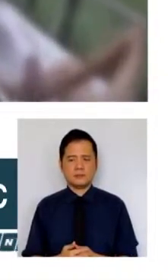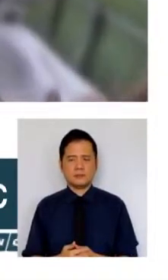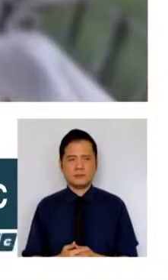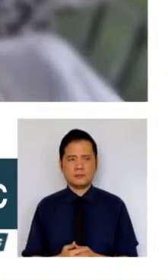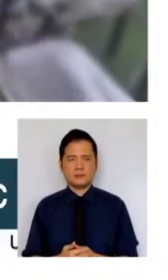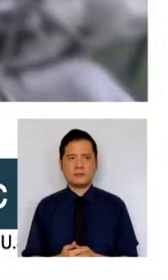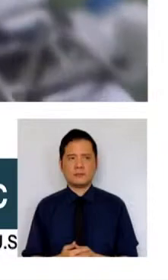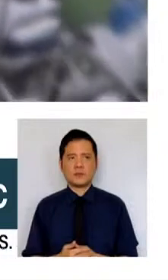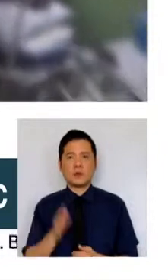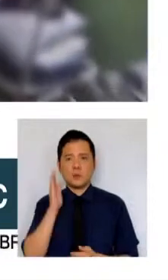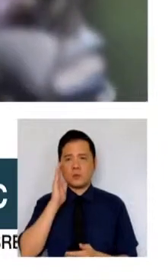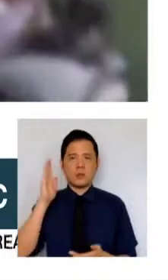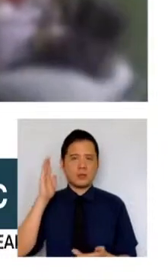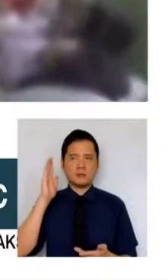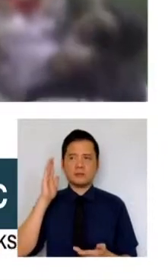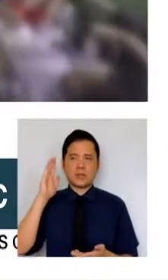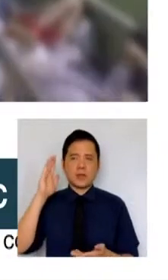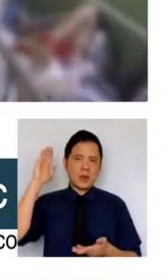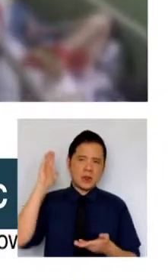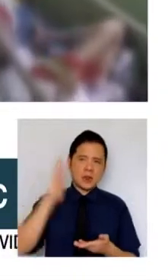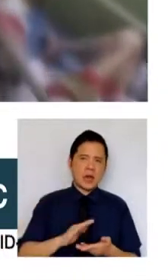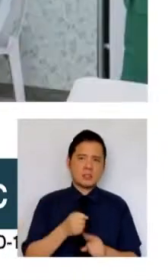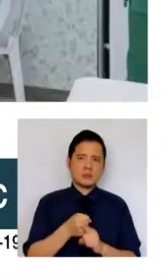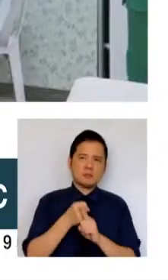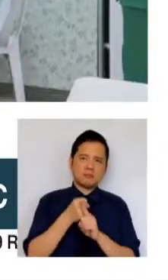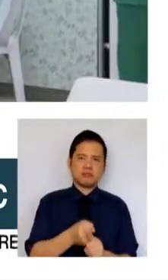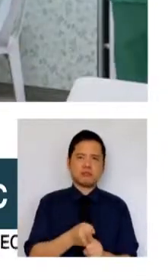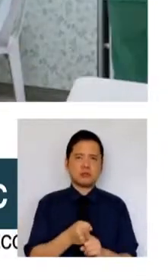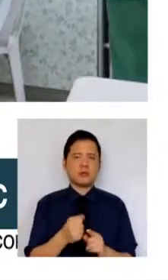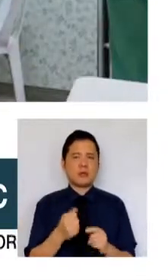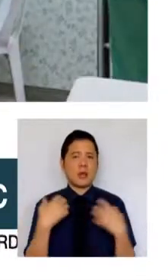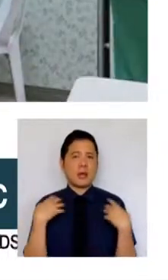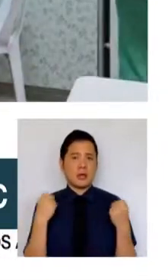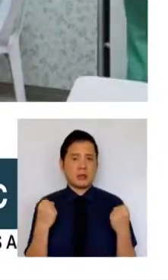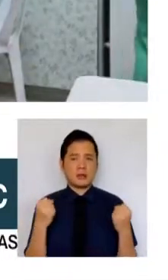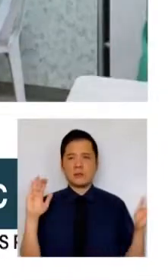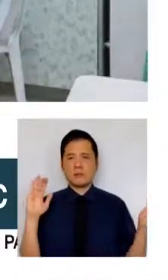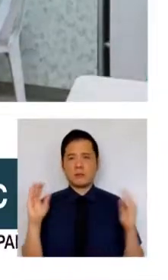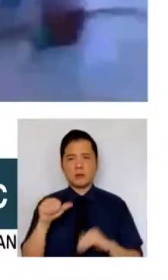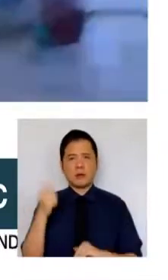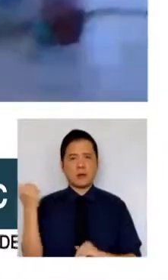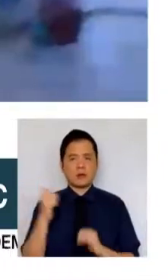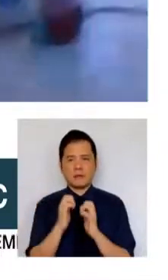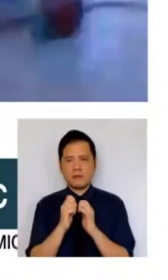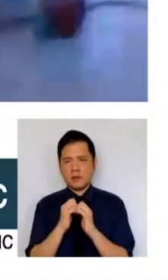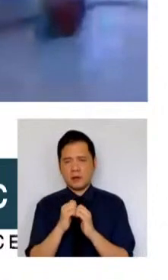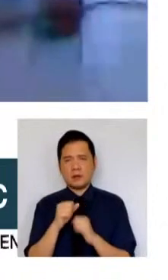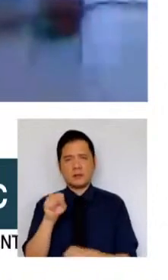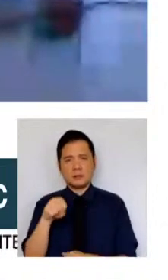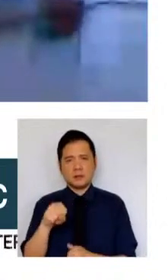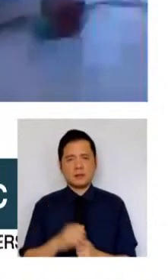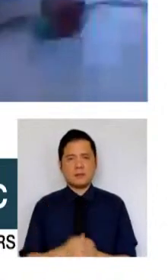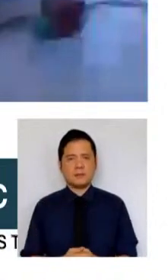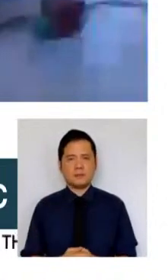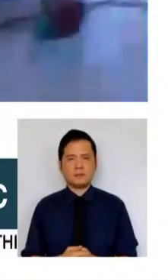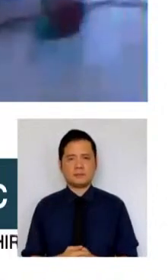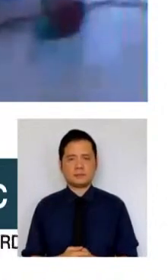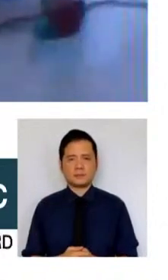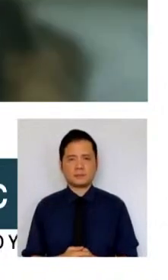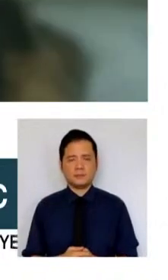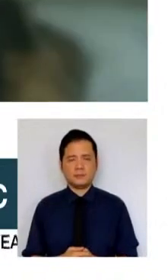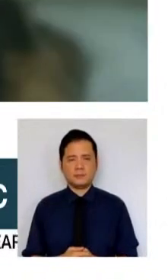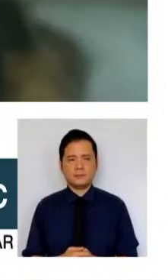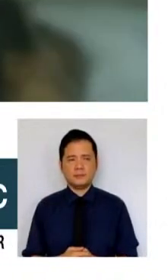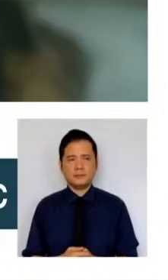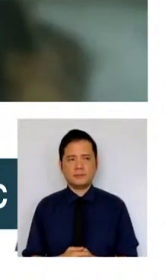to cause less health problems compared to the earlier variants. Obviously, of course, the magnitude of the